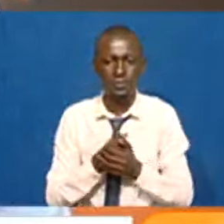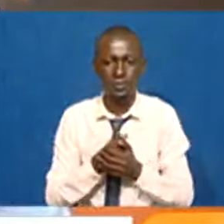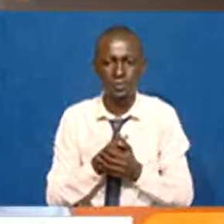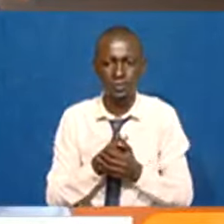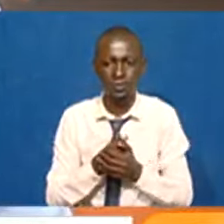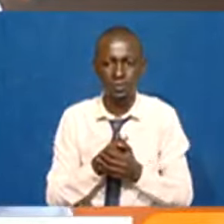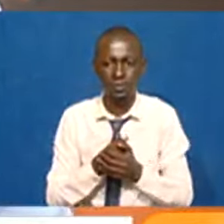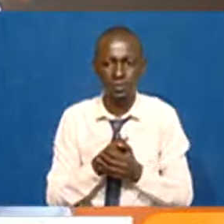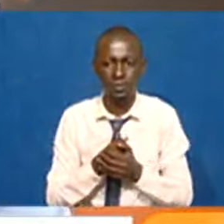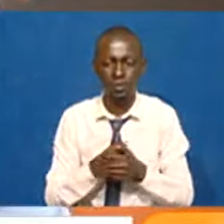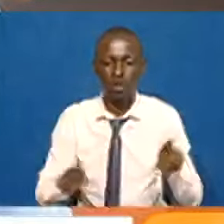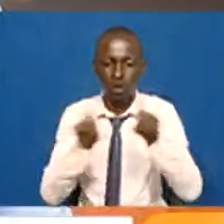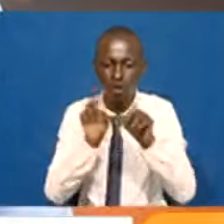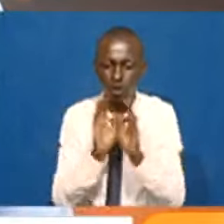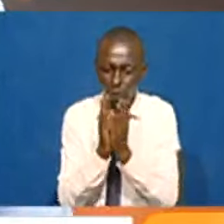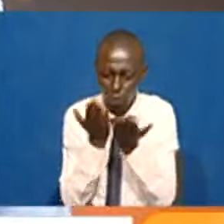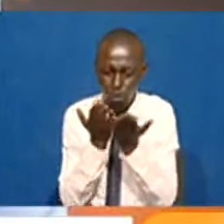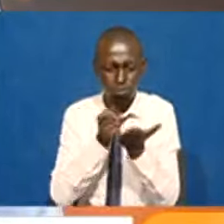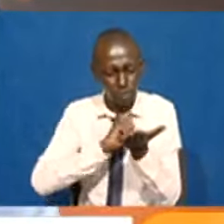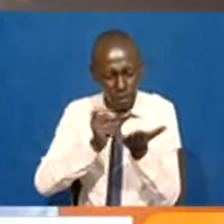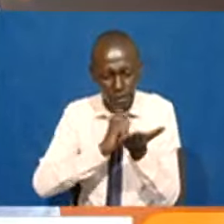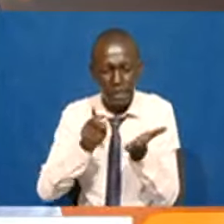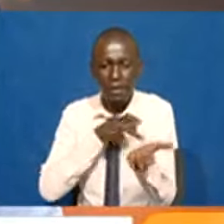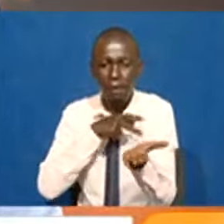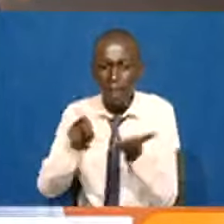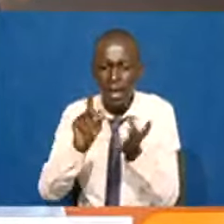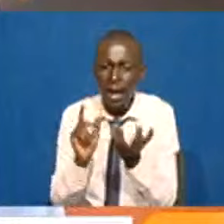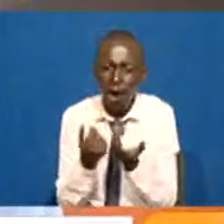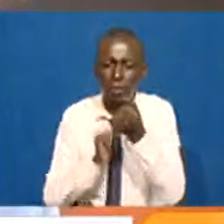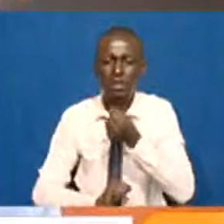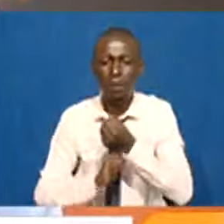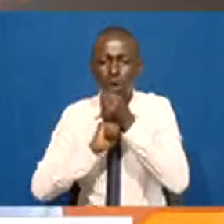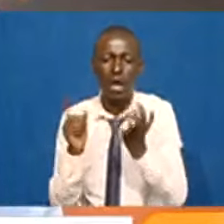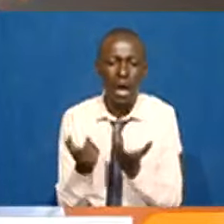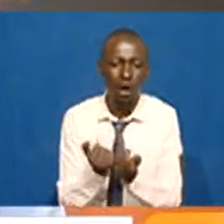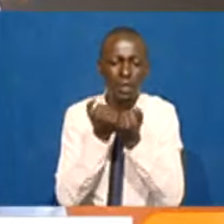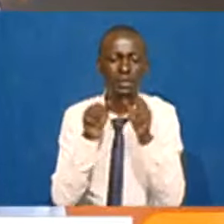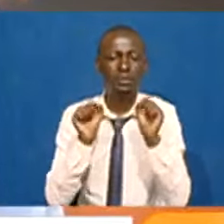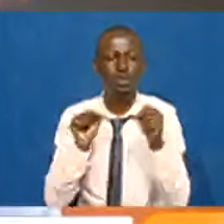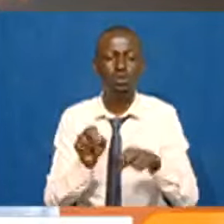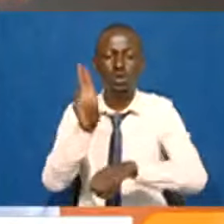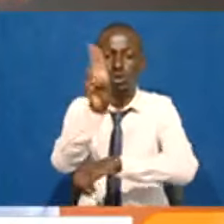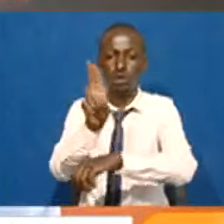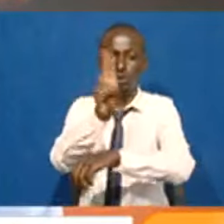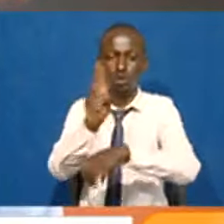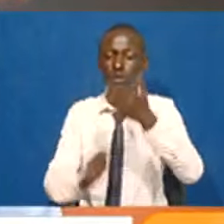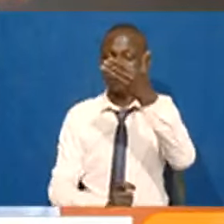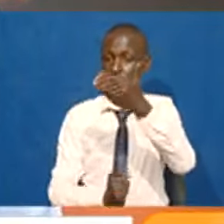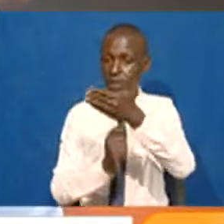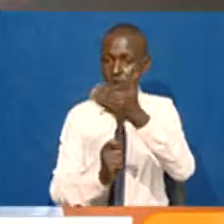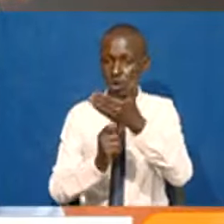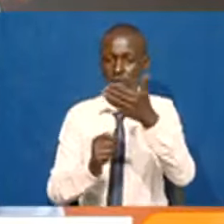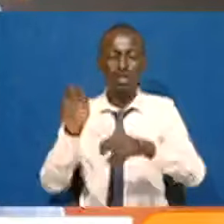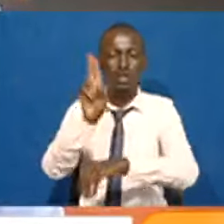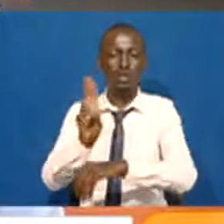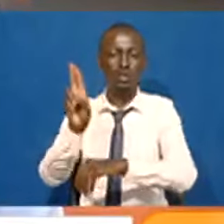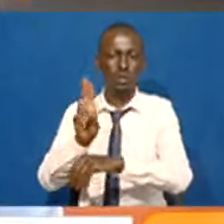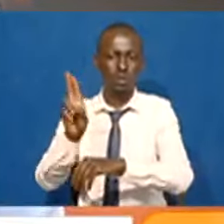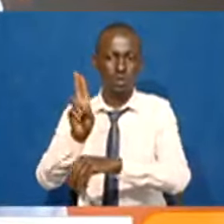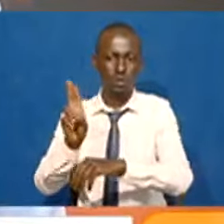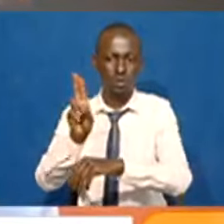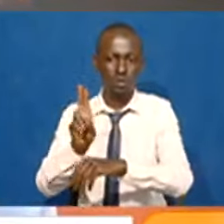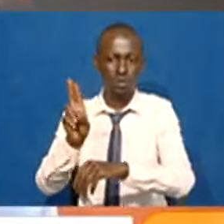the contribution on the book. And then I said, I'll use technology to leverage. Yeah.